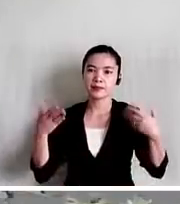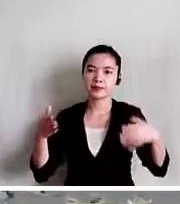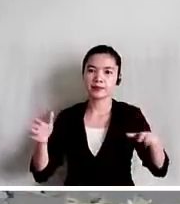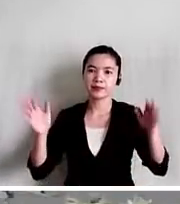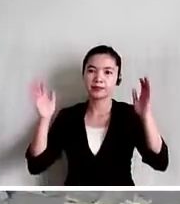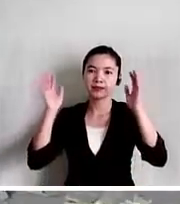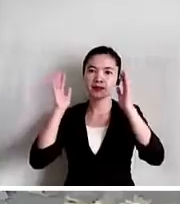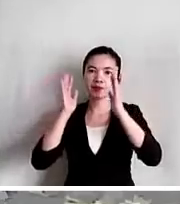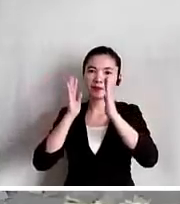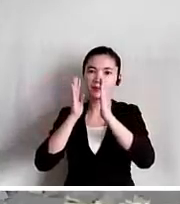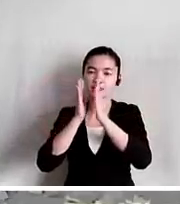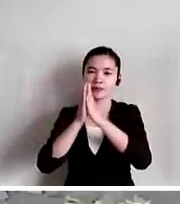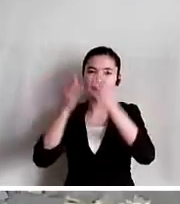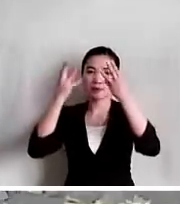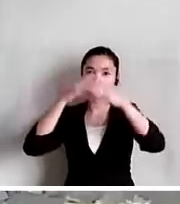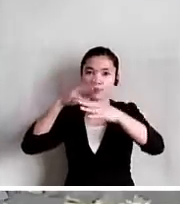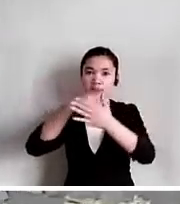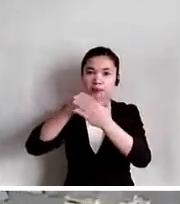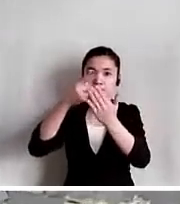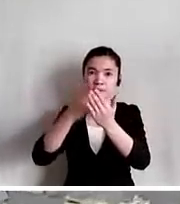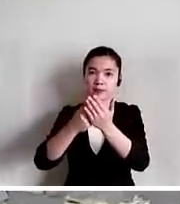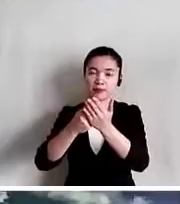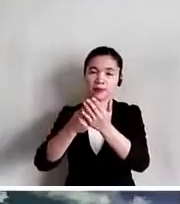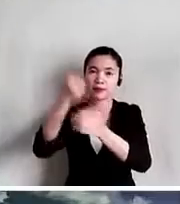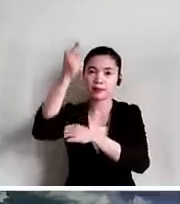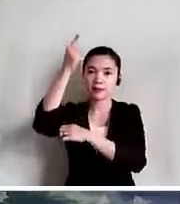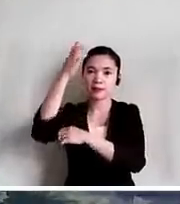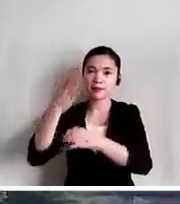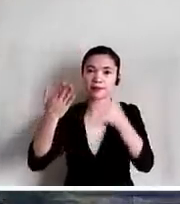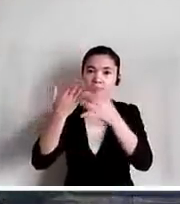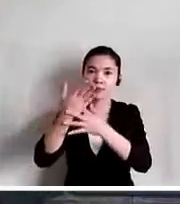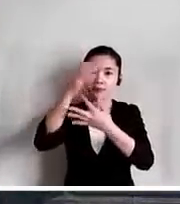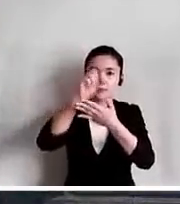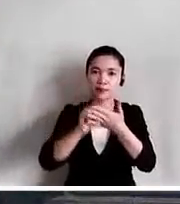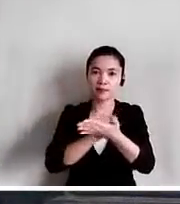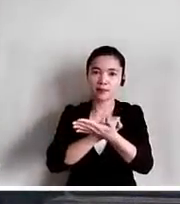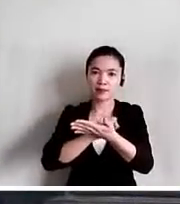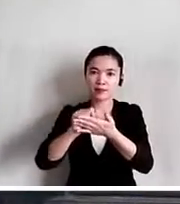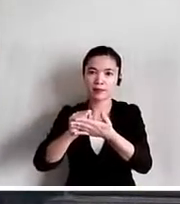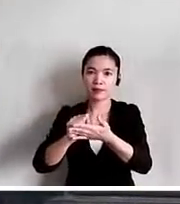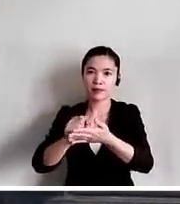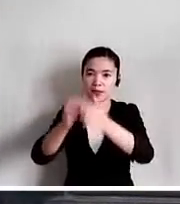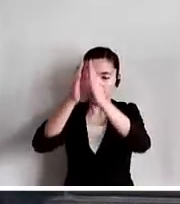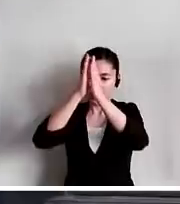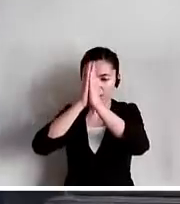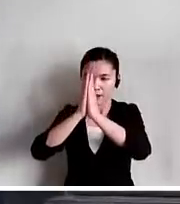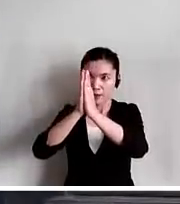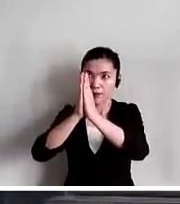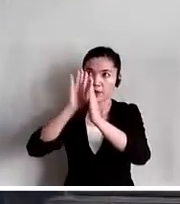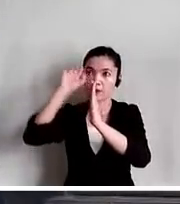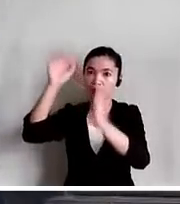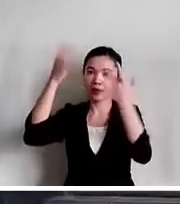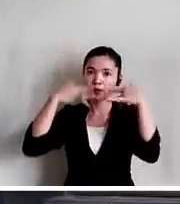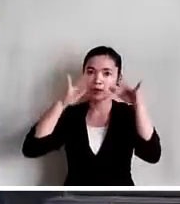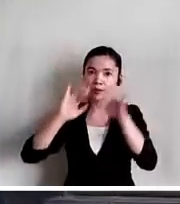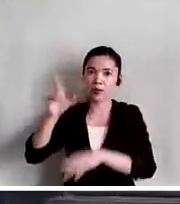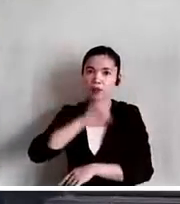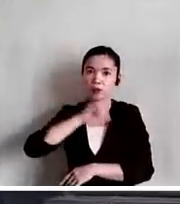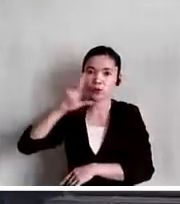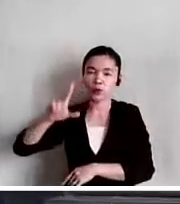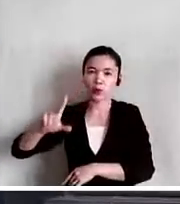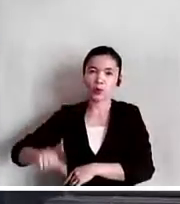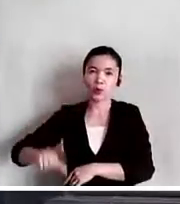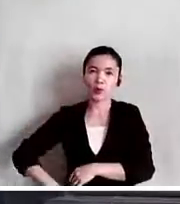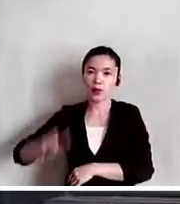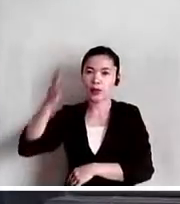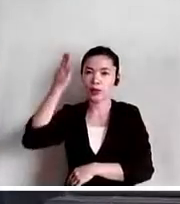Made partakers of Christ through these sacraments, we humbly implore your mercy, Lord, that conformed to his image on